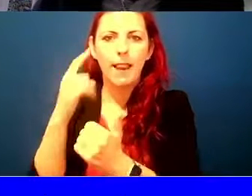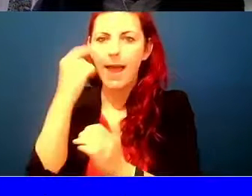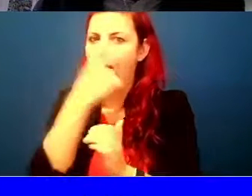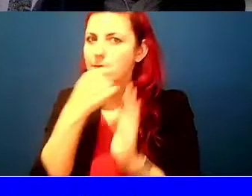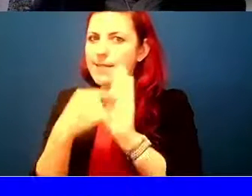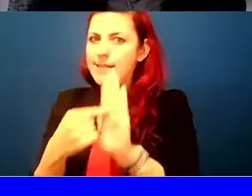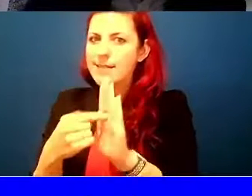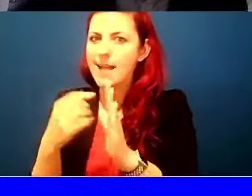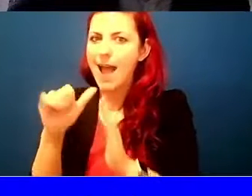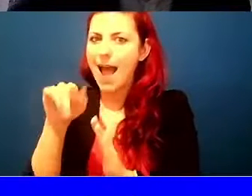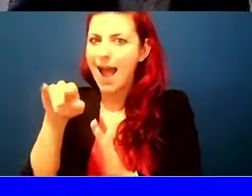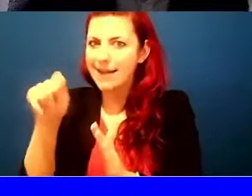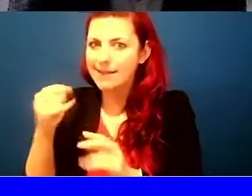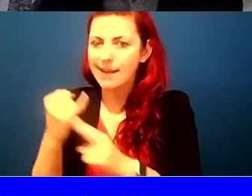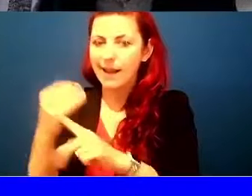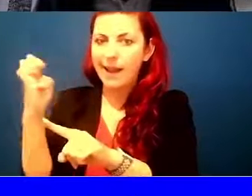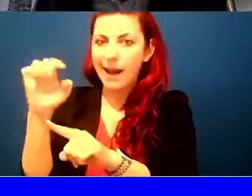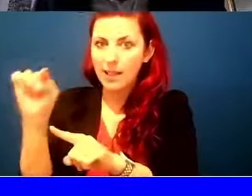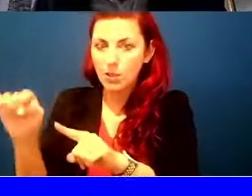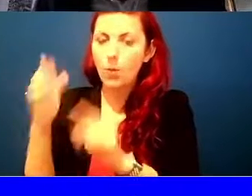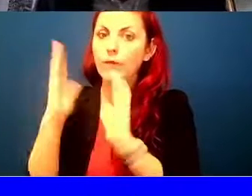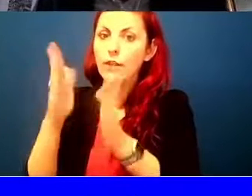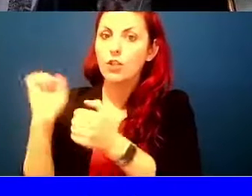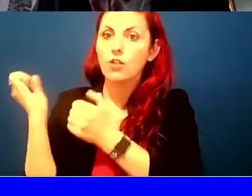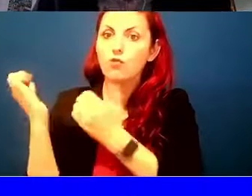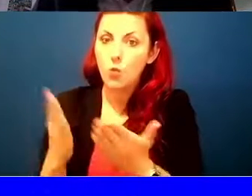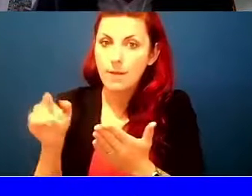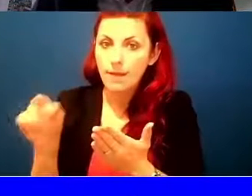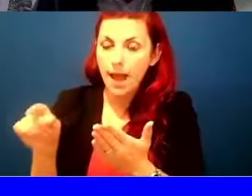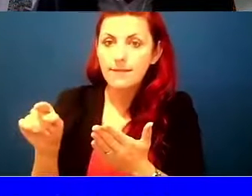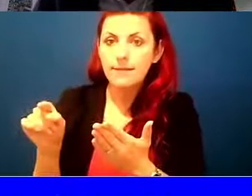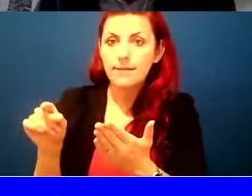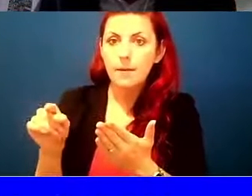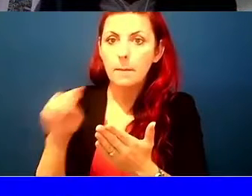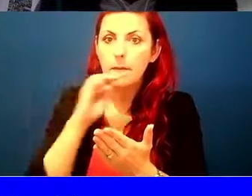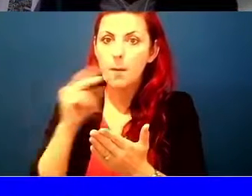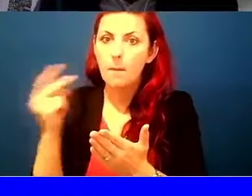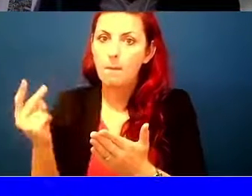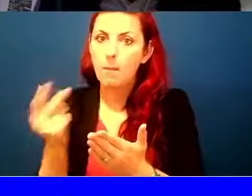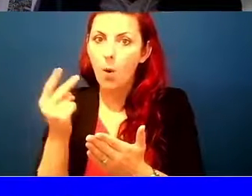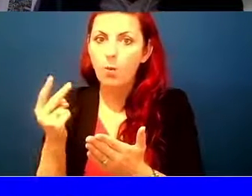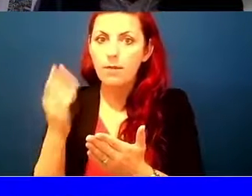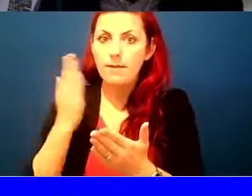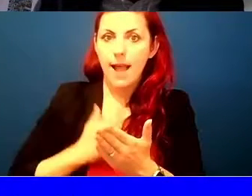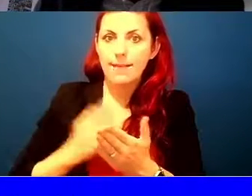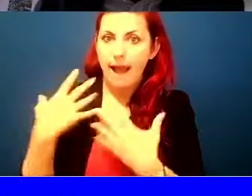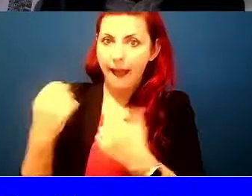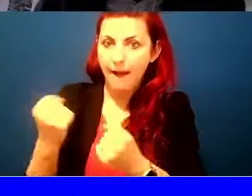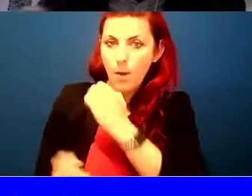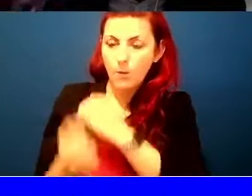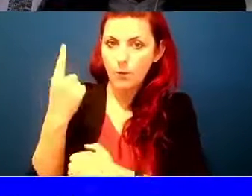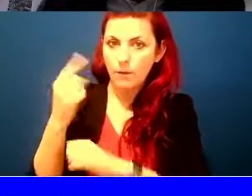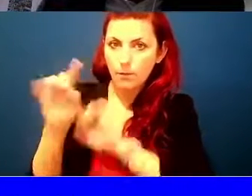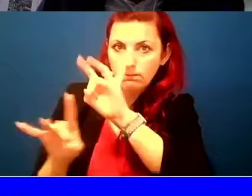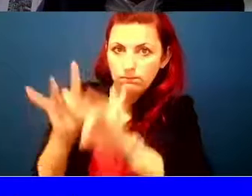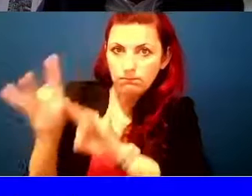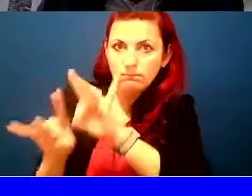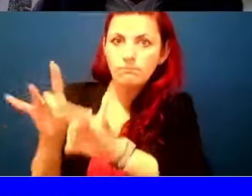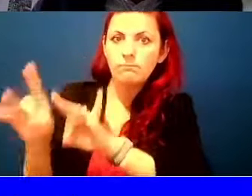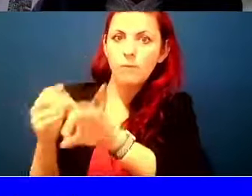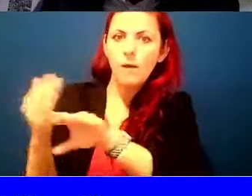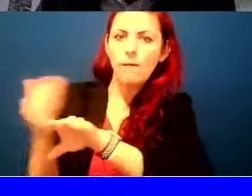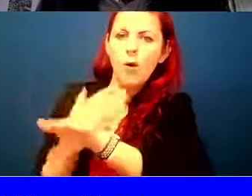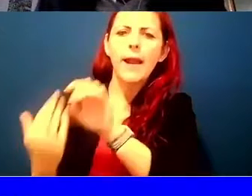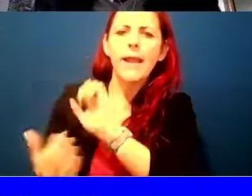introduced, it means that both sides get a chance to have the examination done earlier. And if, we'll say, there's an issue around